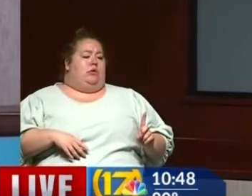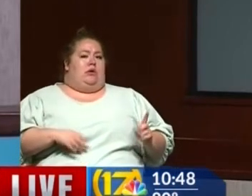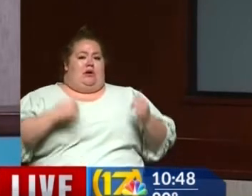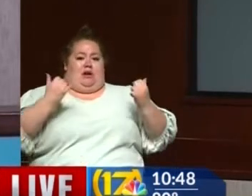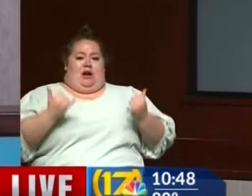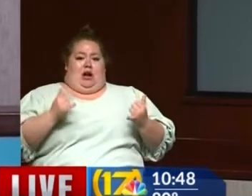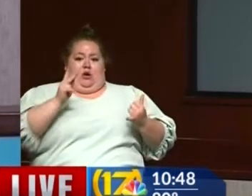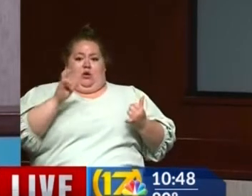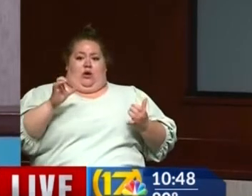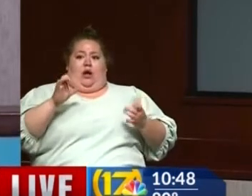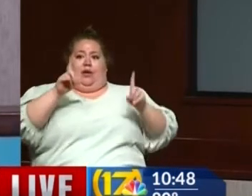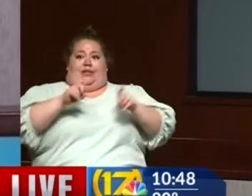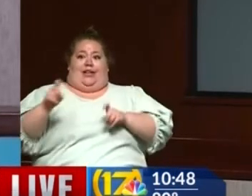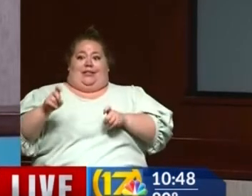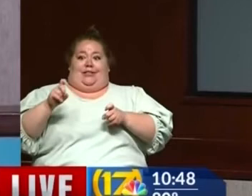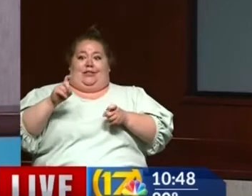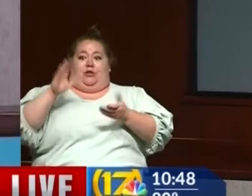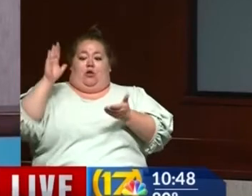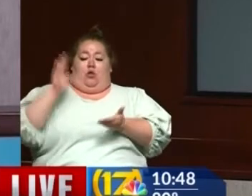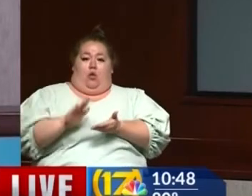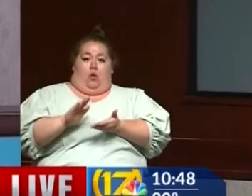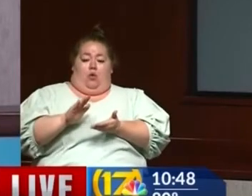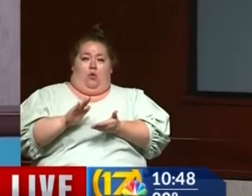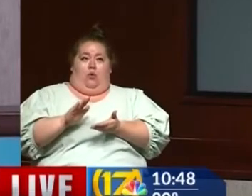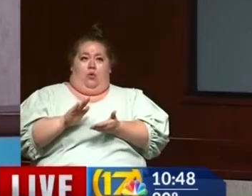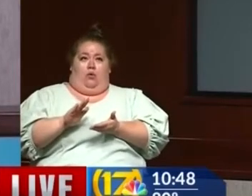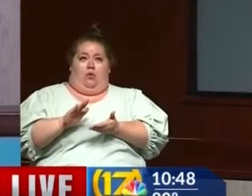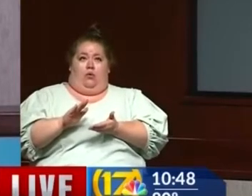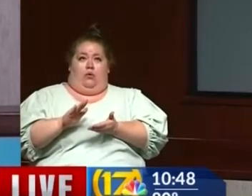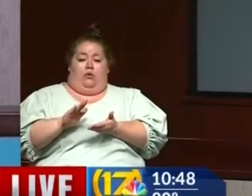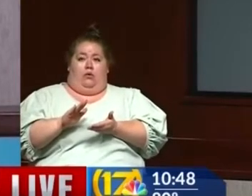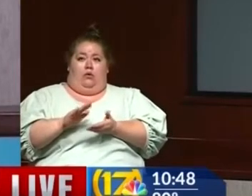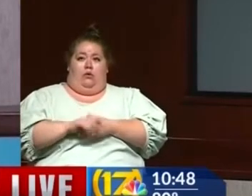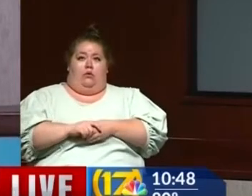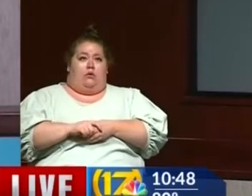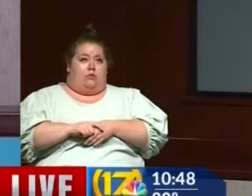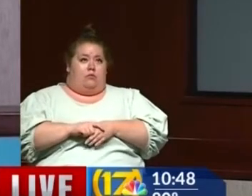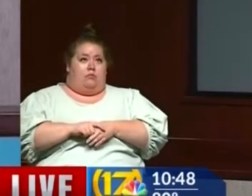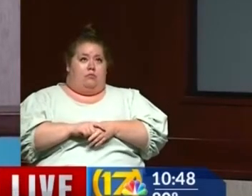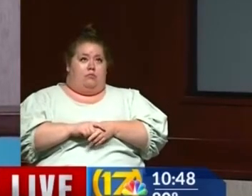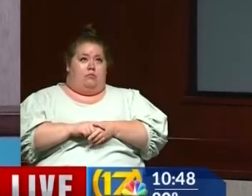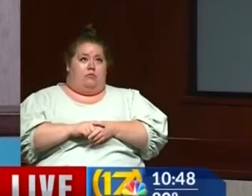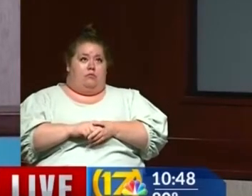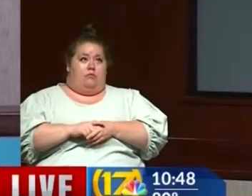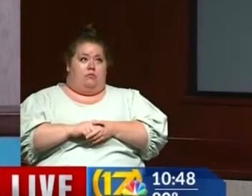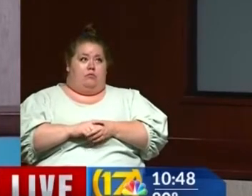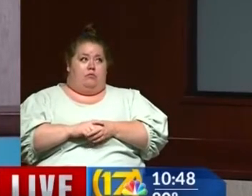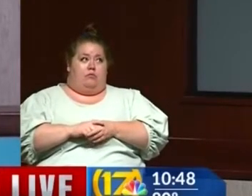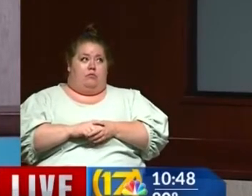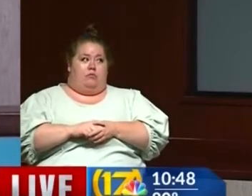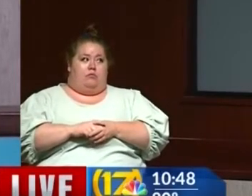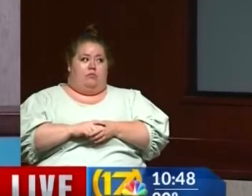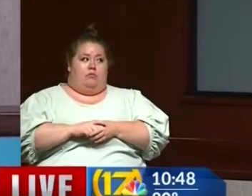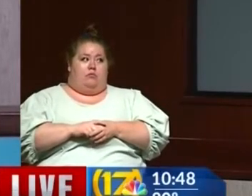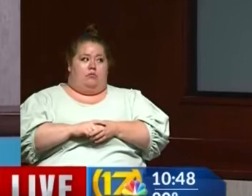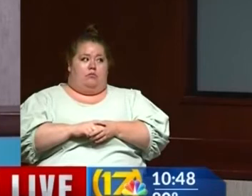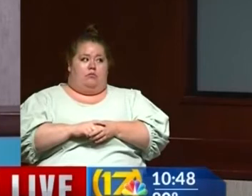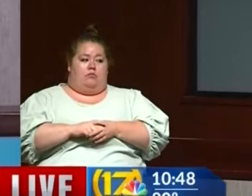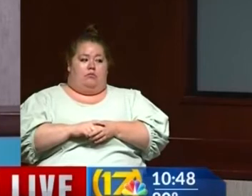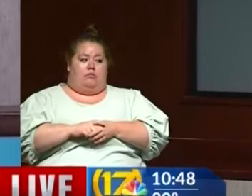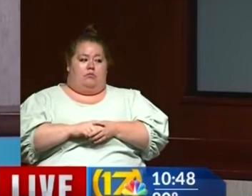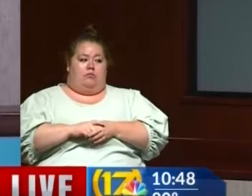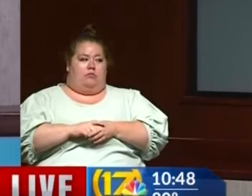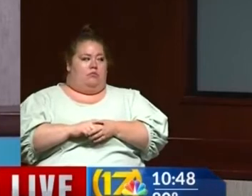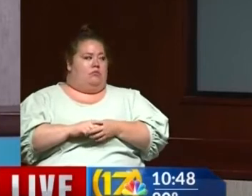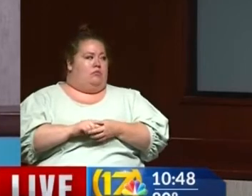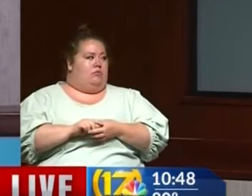it really feel like we're now incentivizing healthy people, or the governor is incentivizing healthy people to go out and get tested?